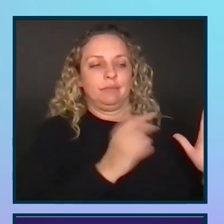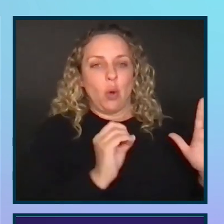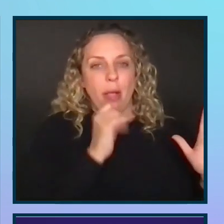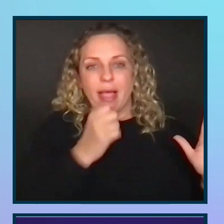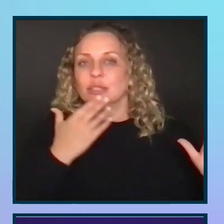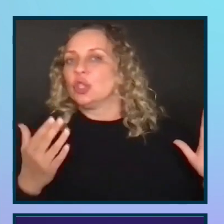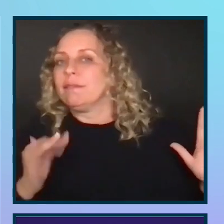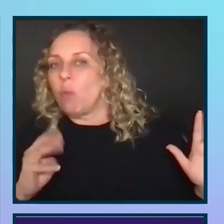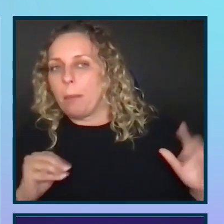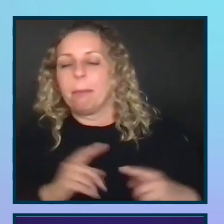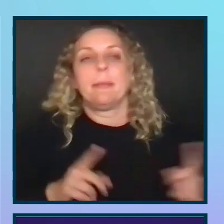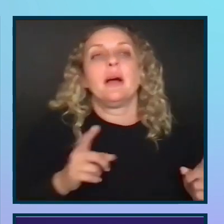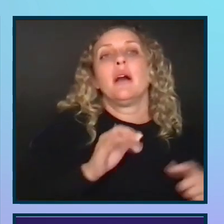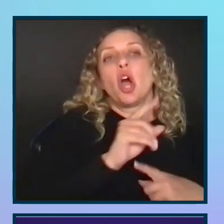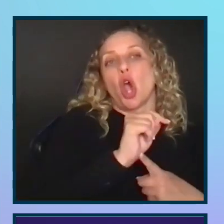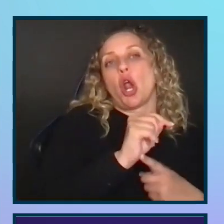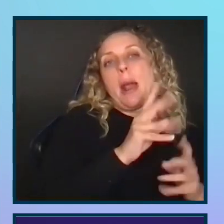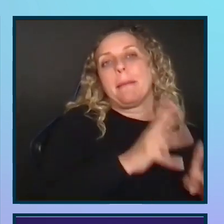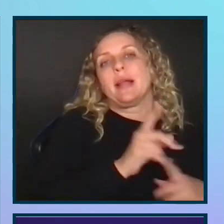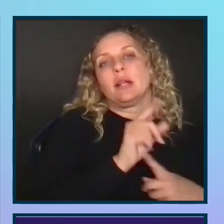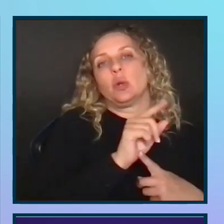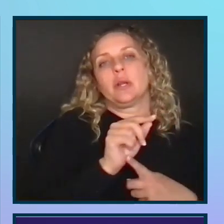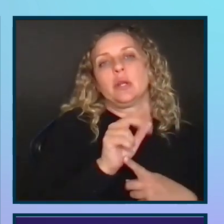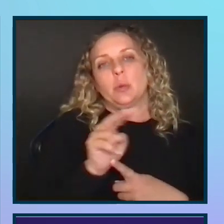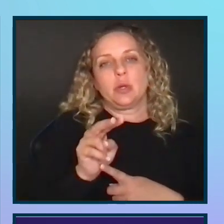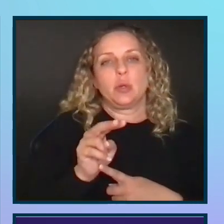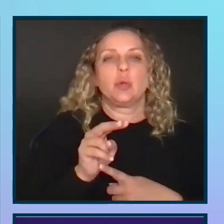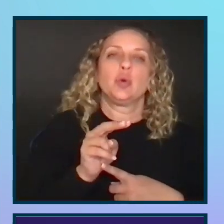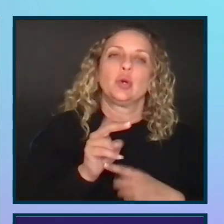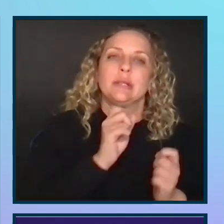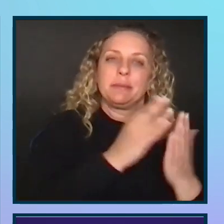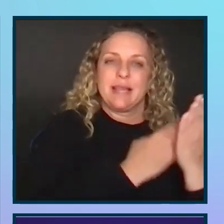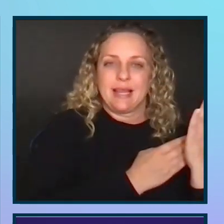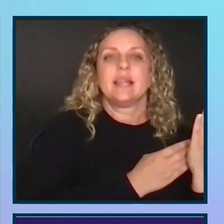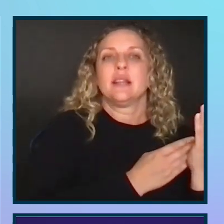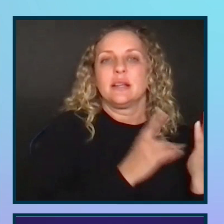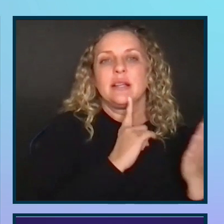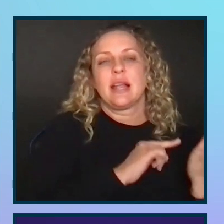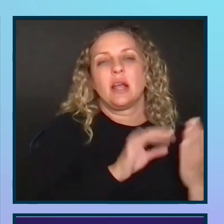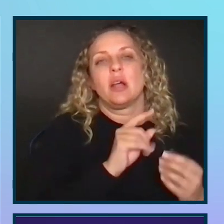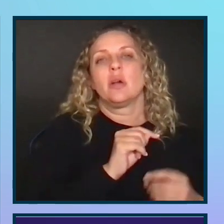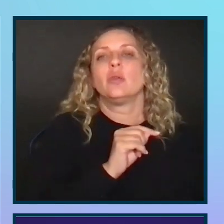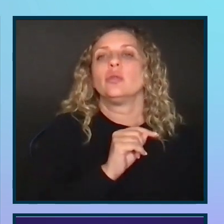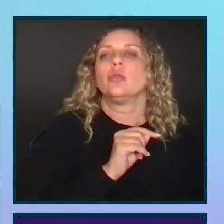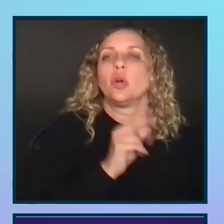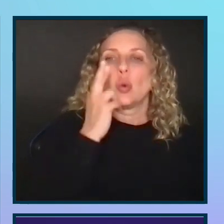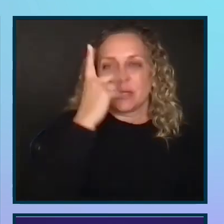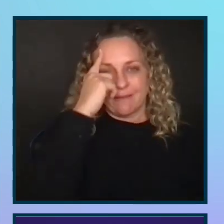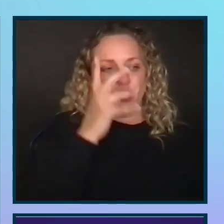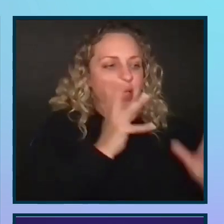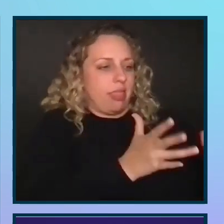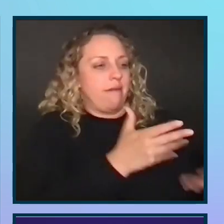forms. In terms of cart abandonment, due to 2022, some data found in 2022 for reasons for cart